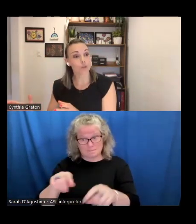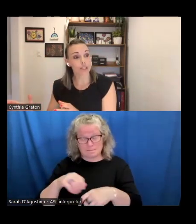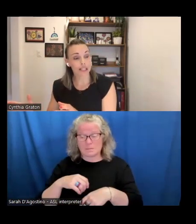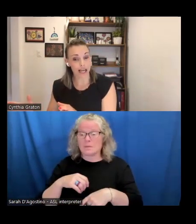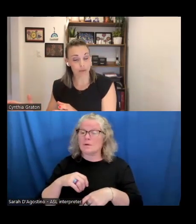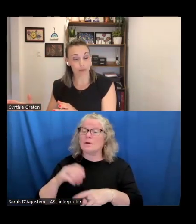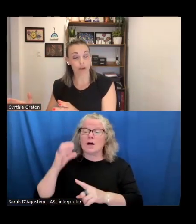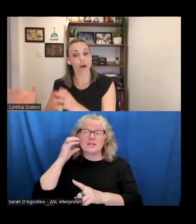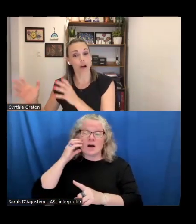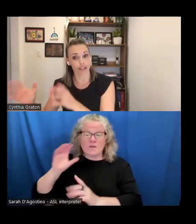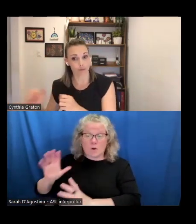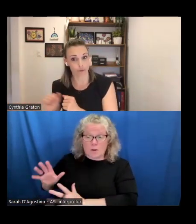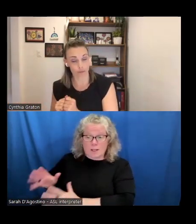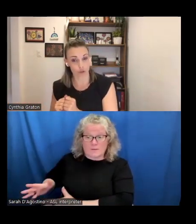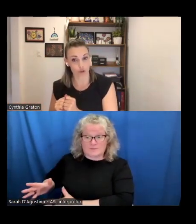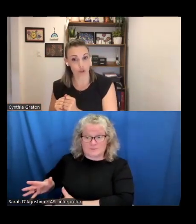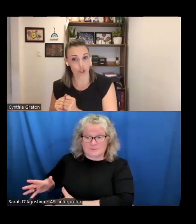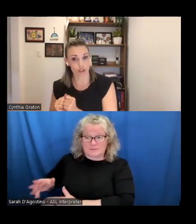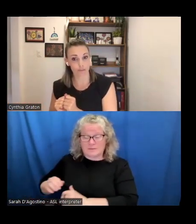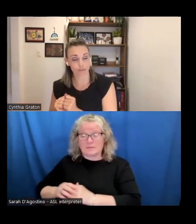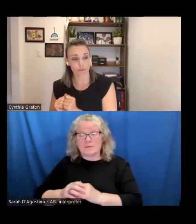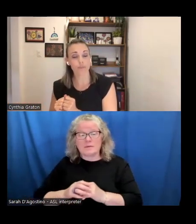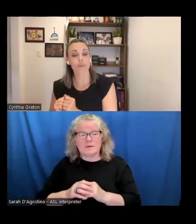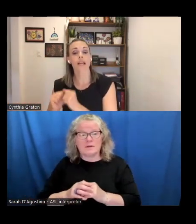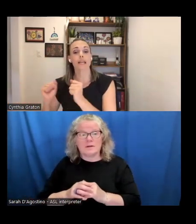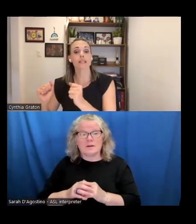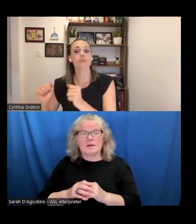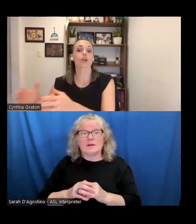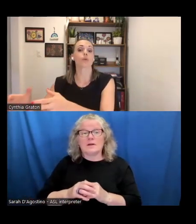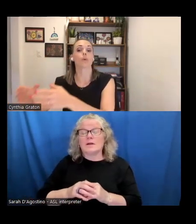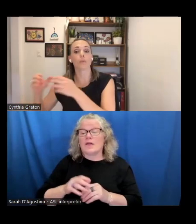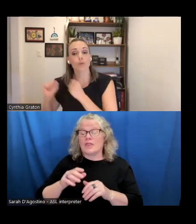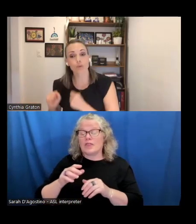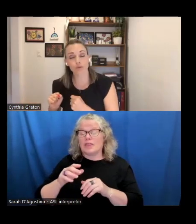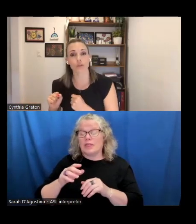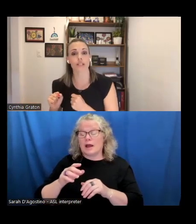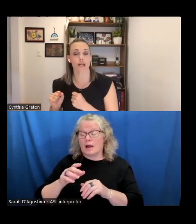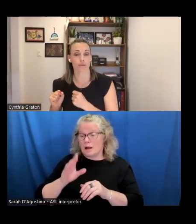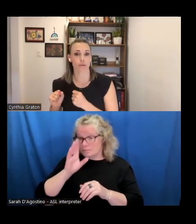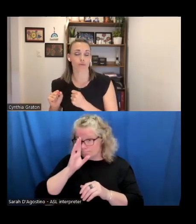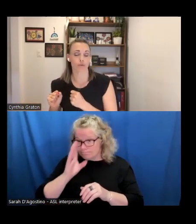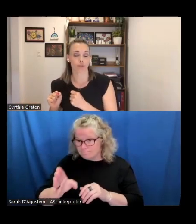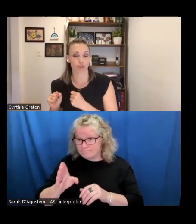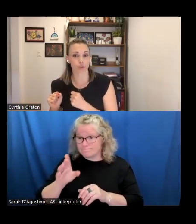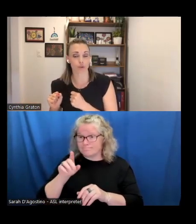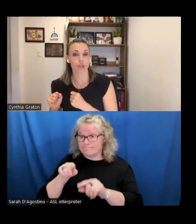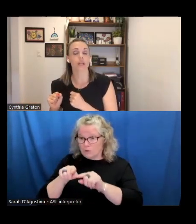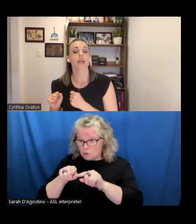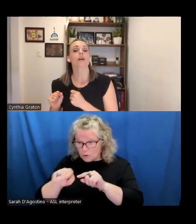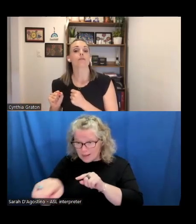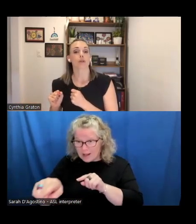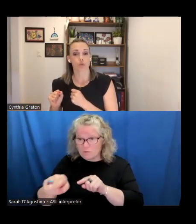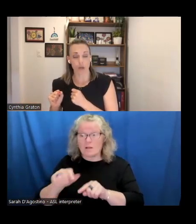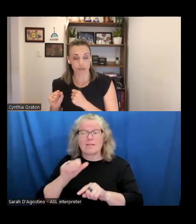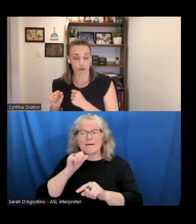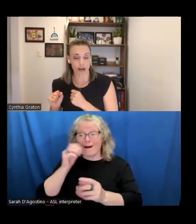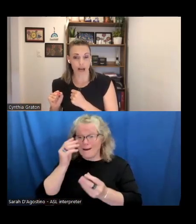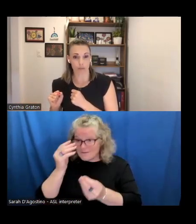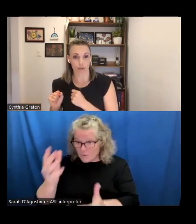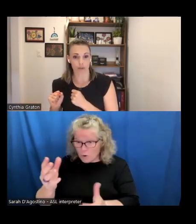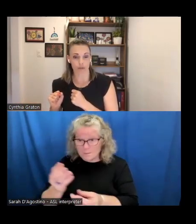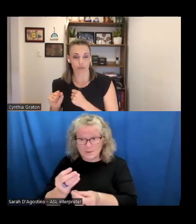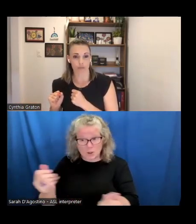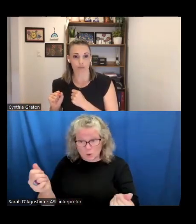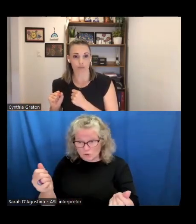the unilateral uninformed solution, is we're going to remove the cell phone from you for